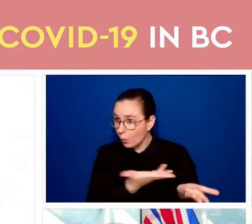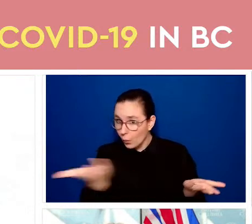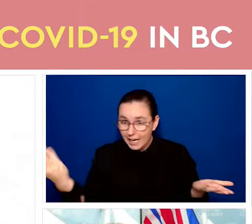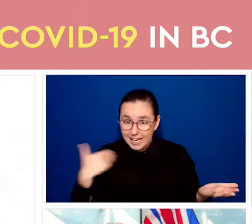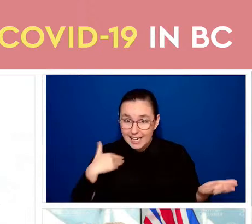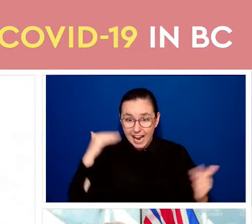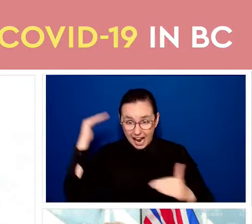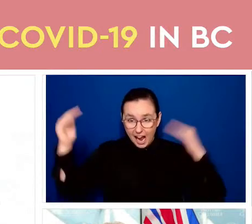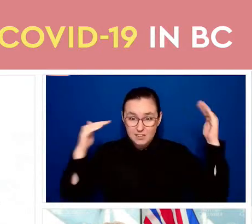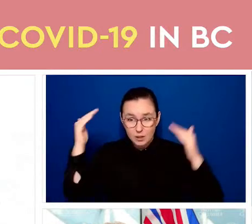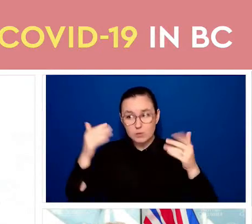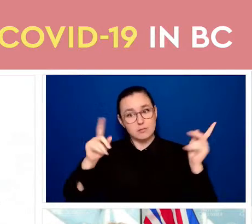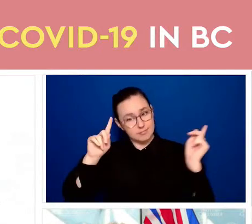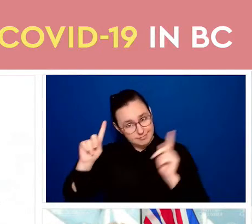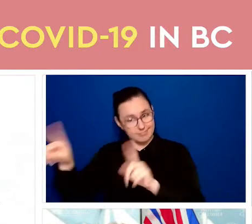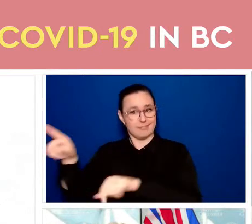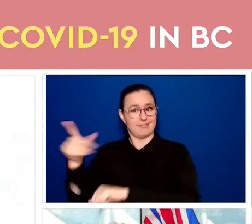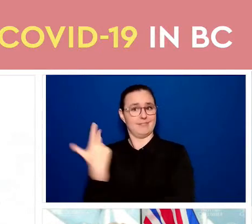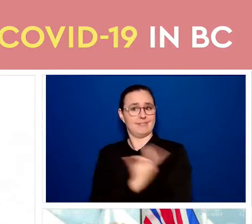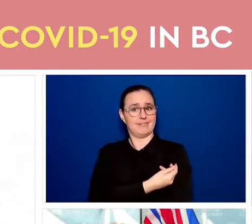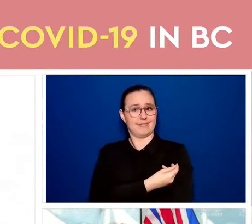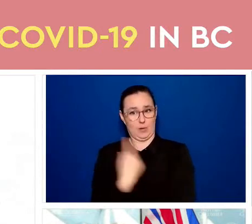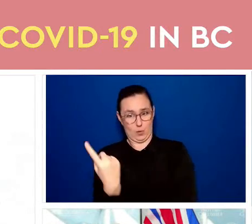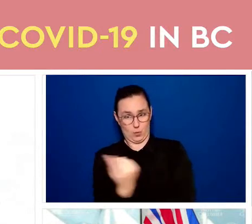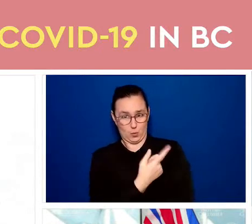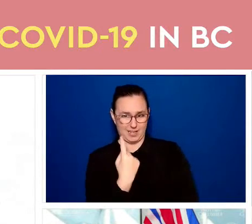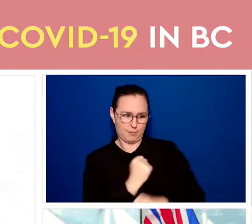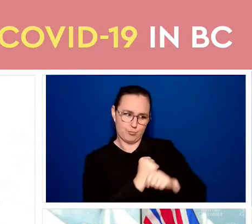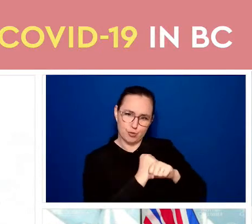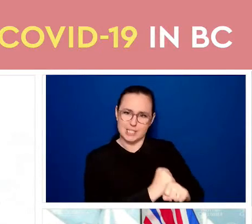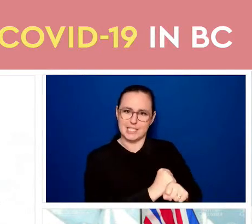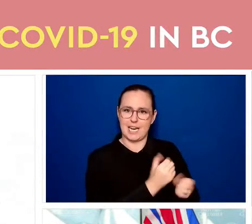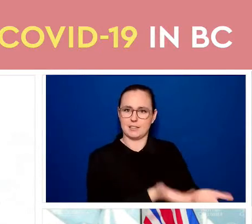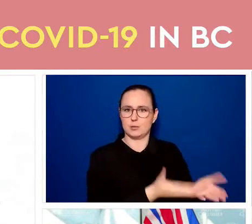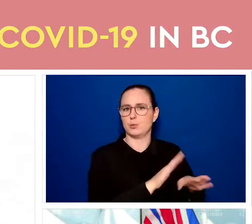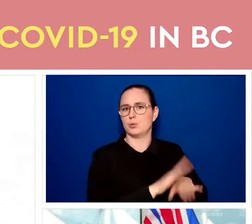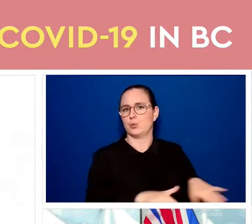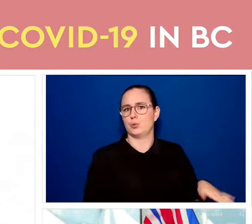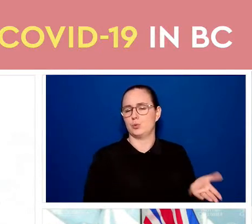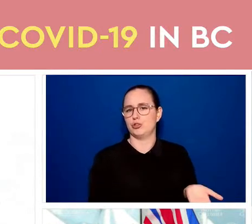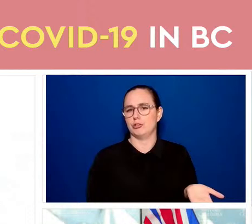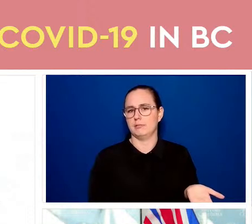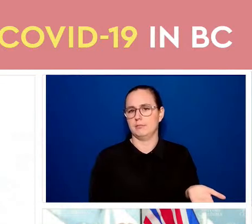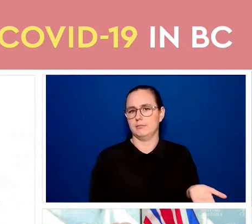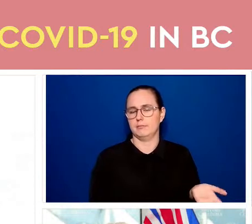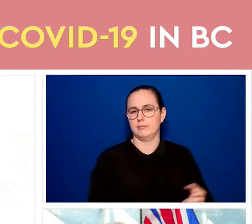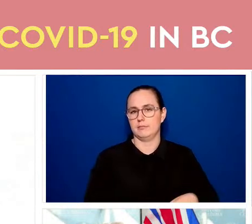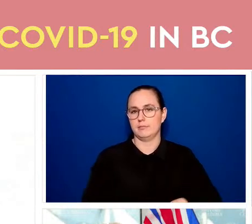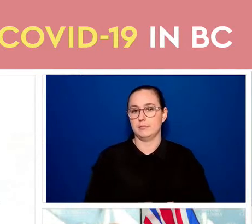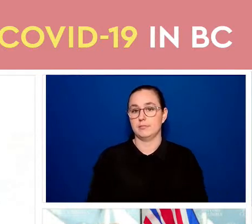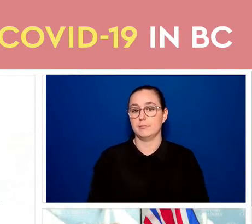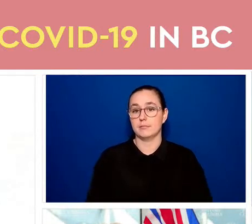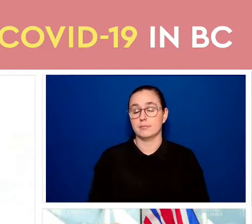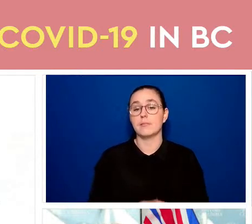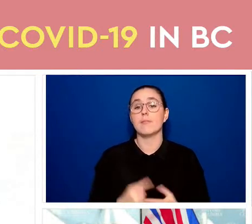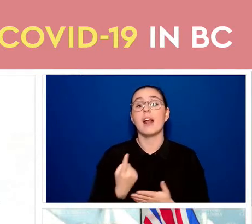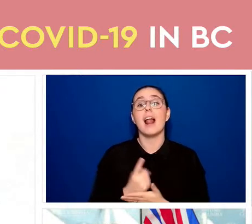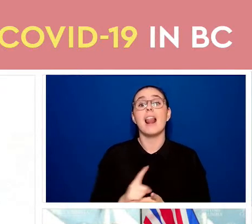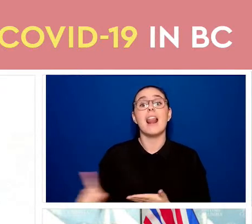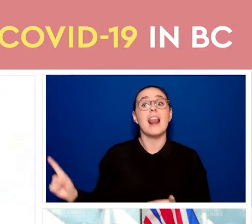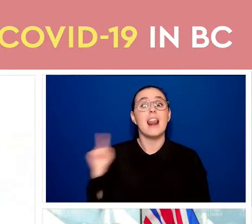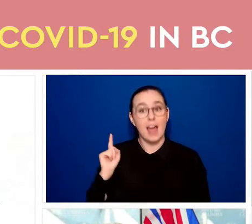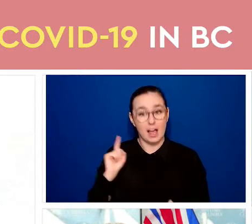are vaccinated so that we can protect them. As I mentioned last week, I committed to updating our school